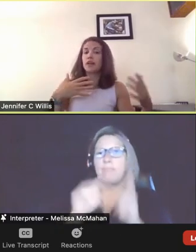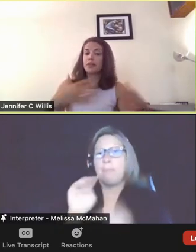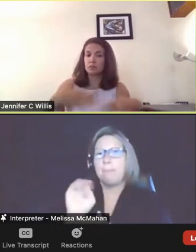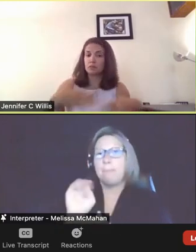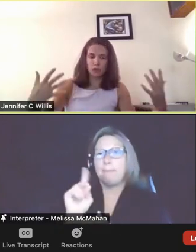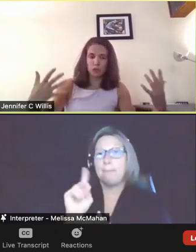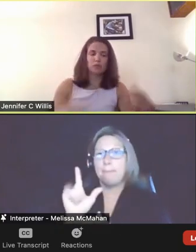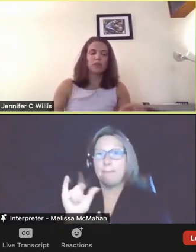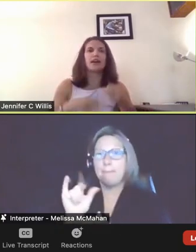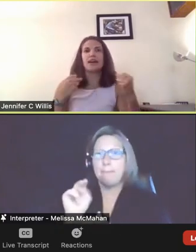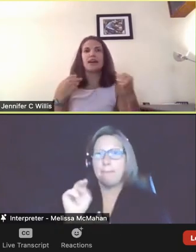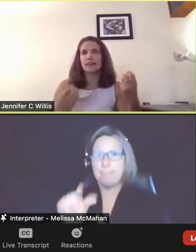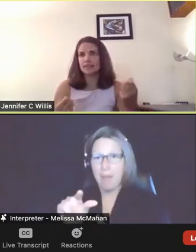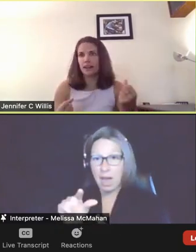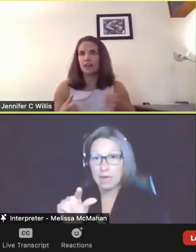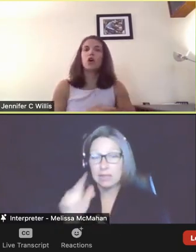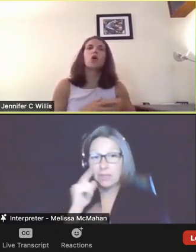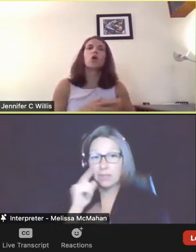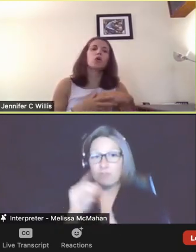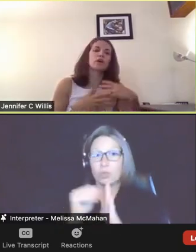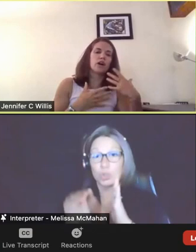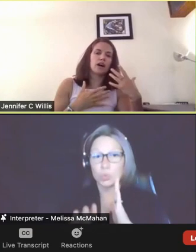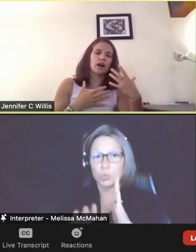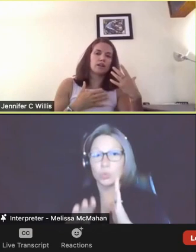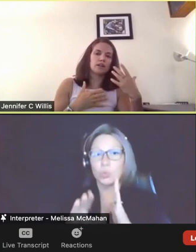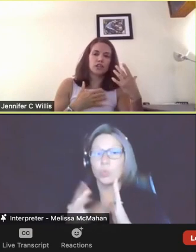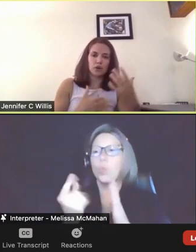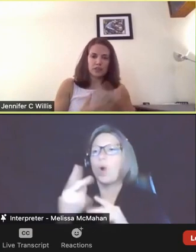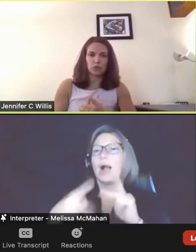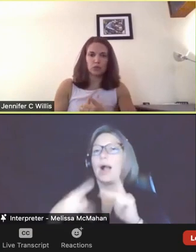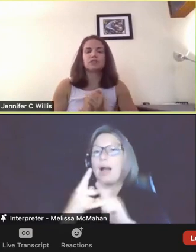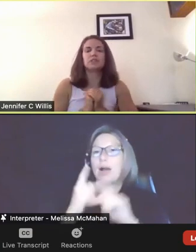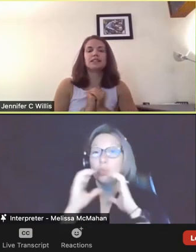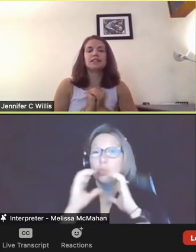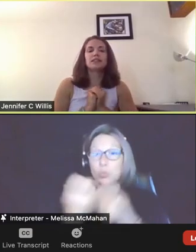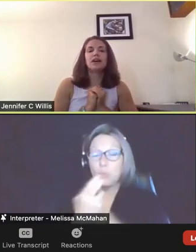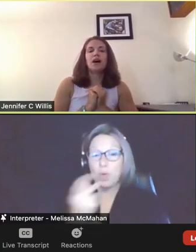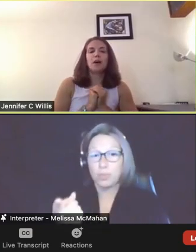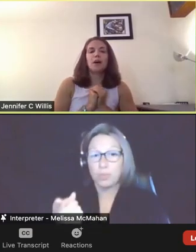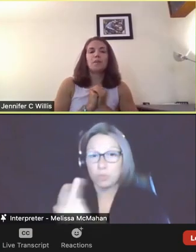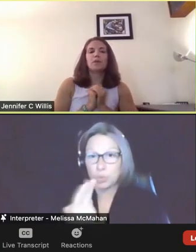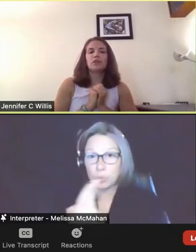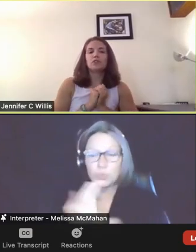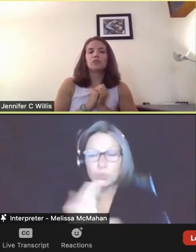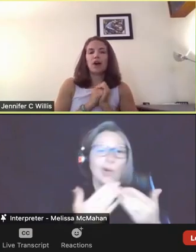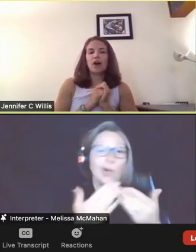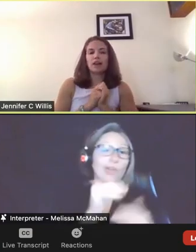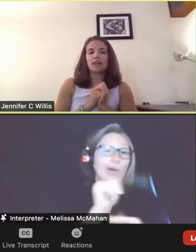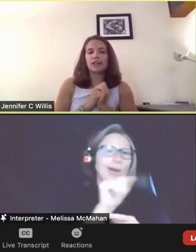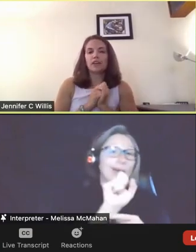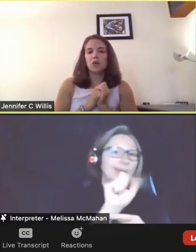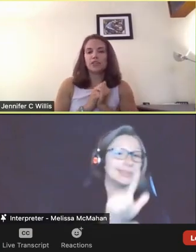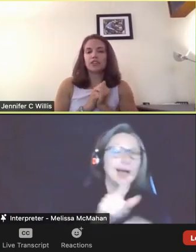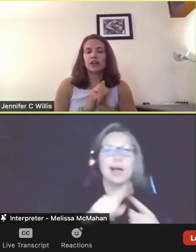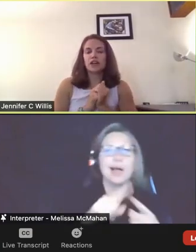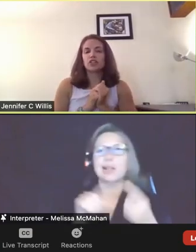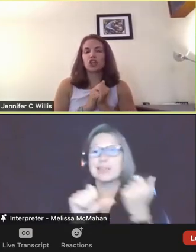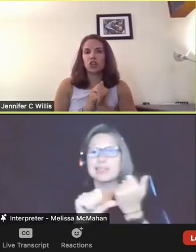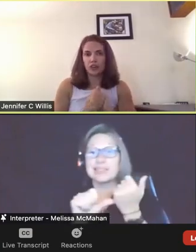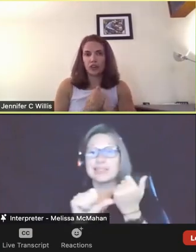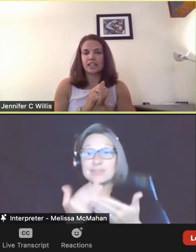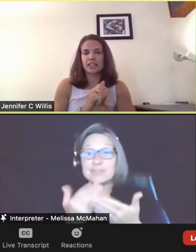are trying to get them to use, be that ASL or, some sort of device, but also modeling what